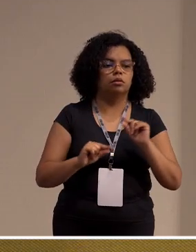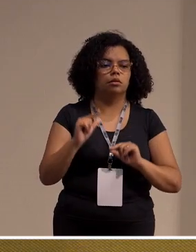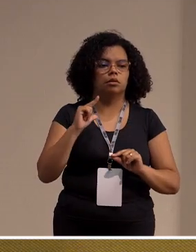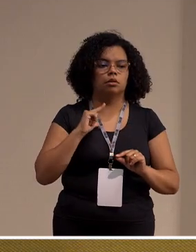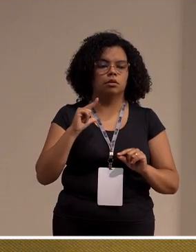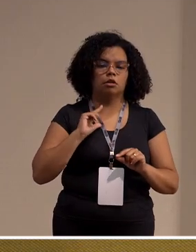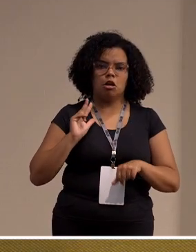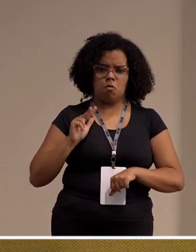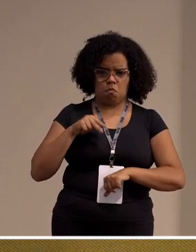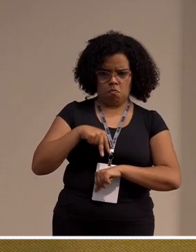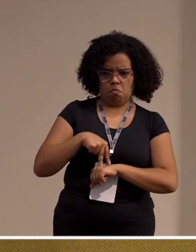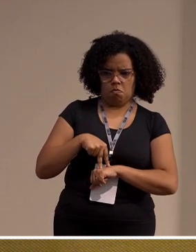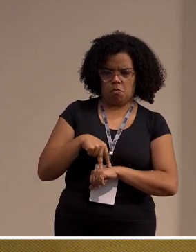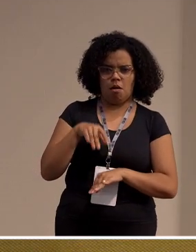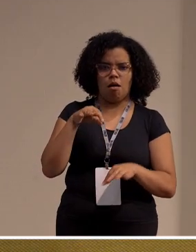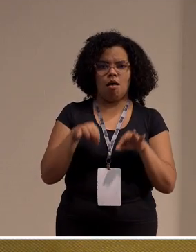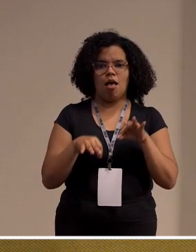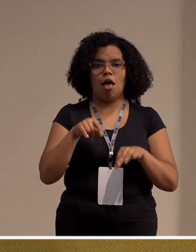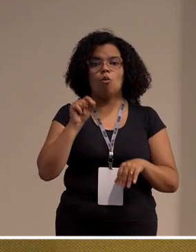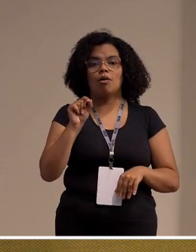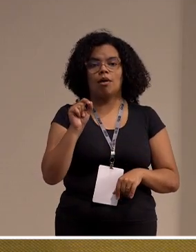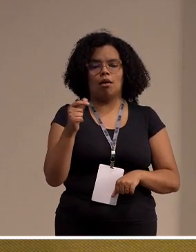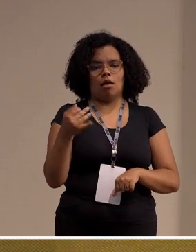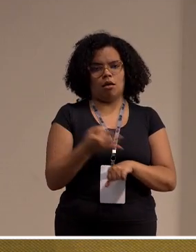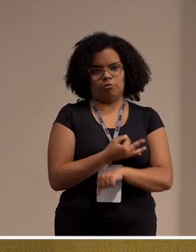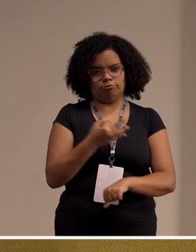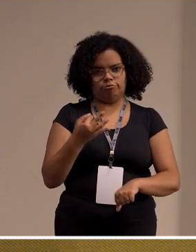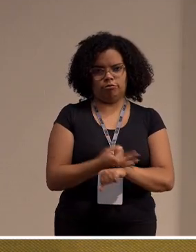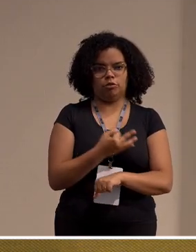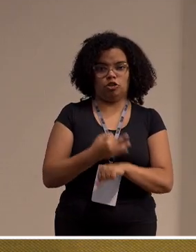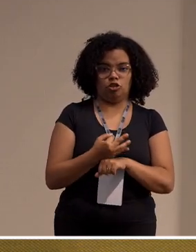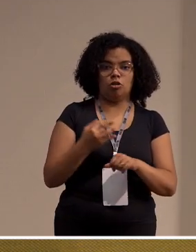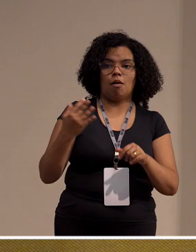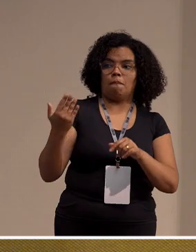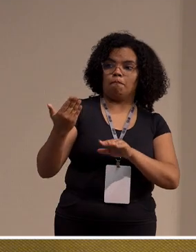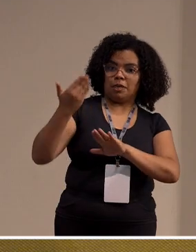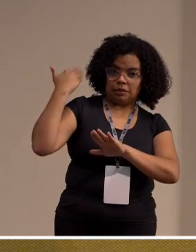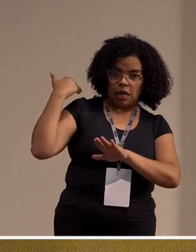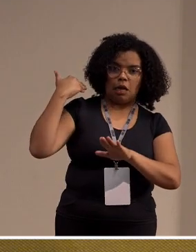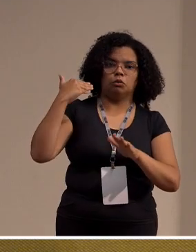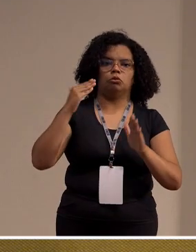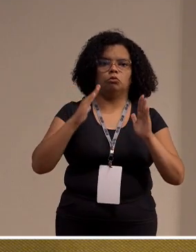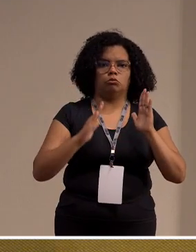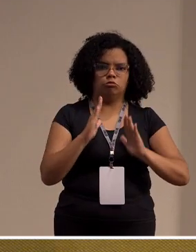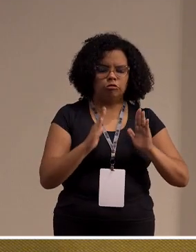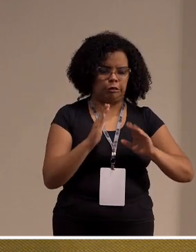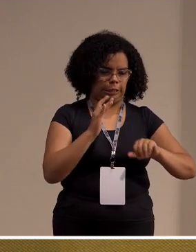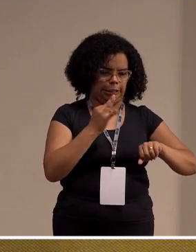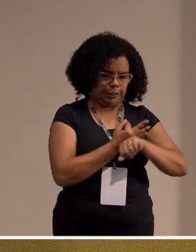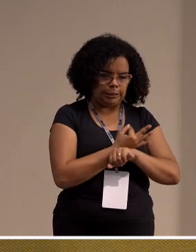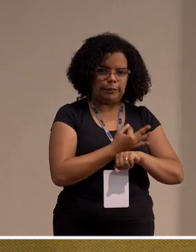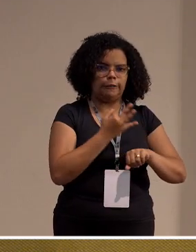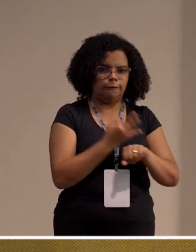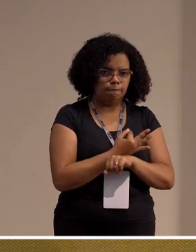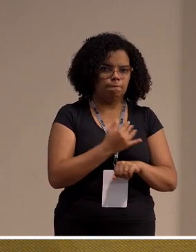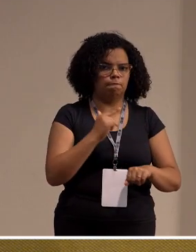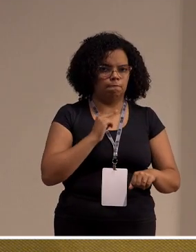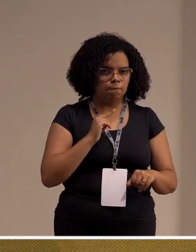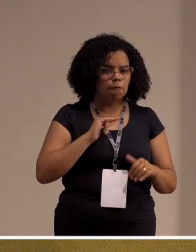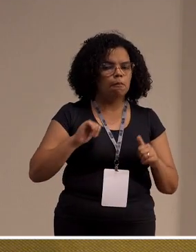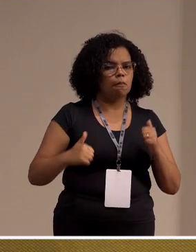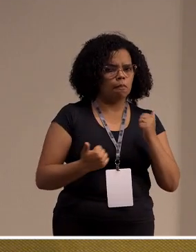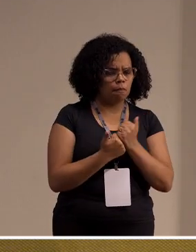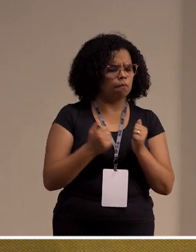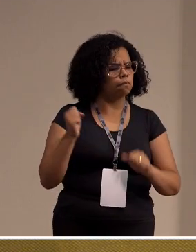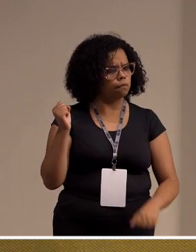is resistance. We resisted then. It's important to note that we had allies, that